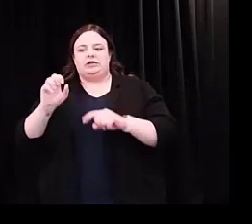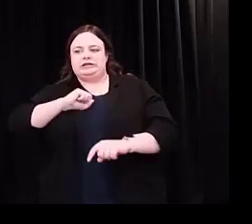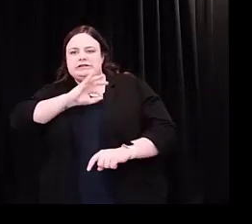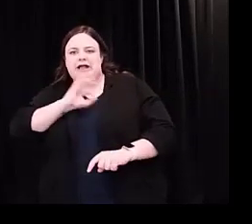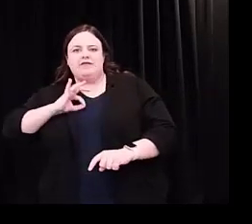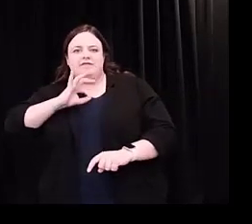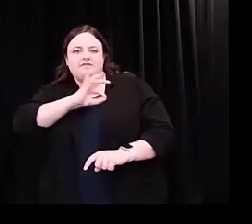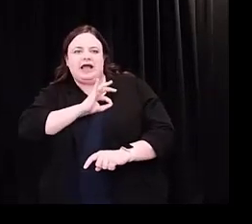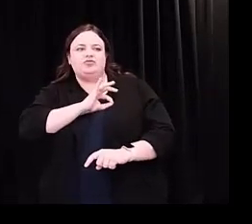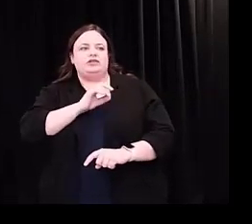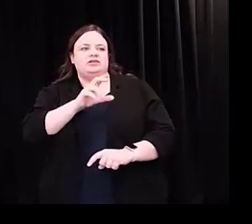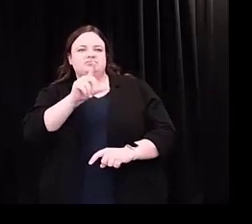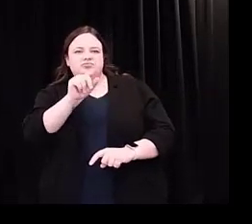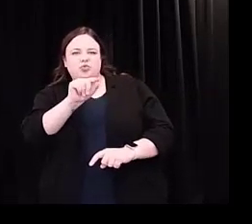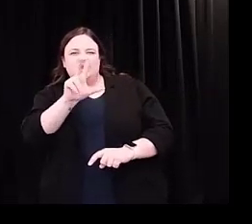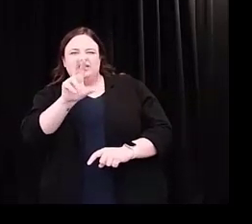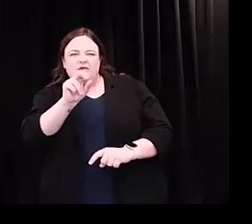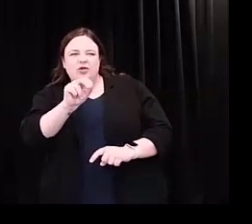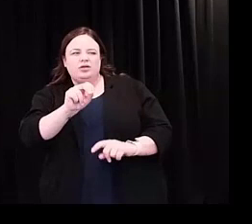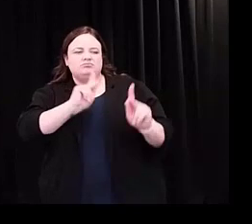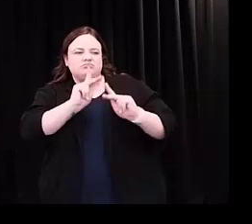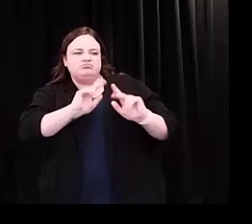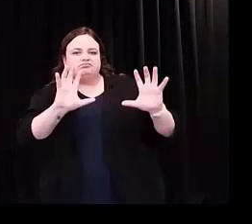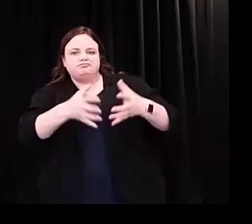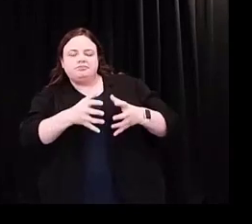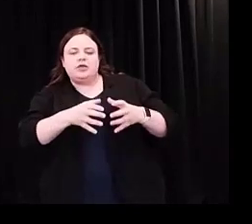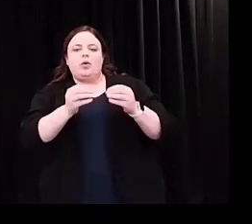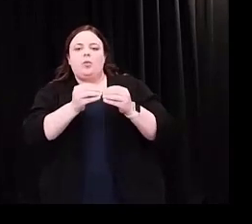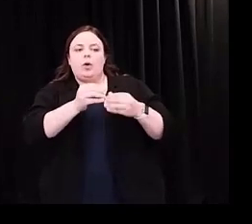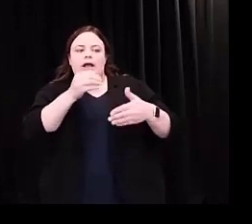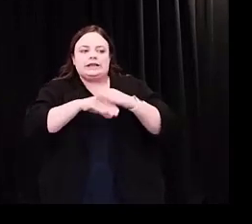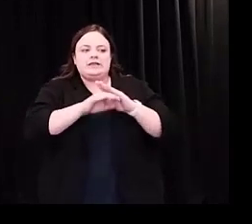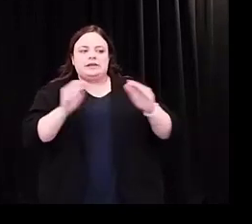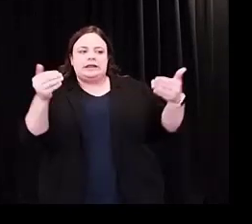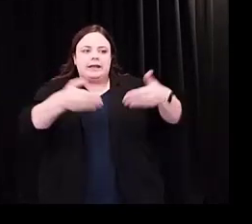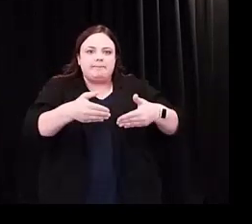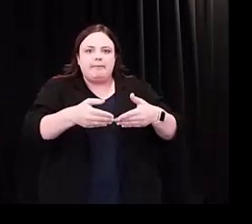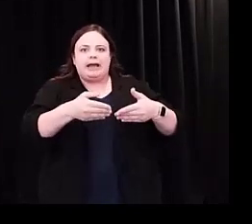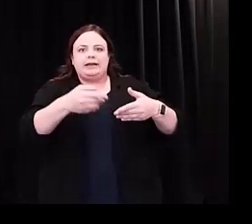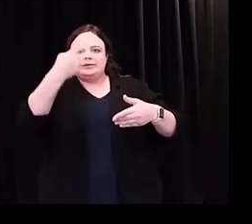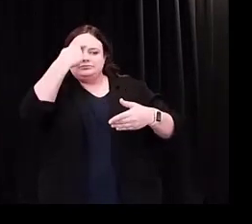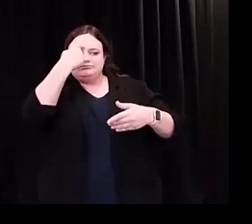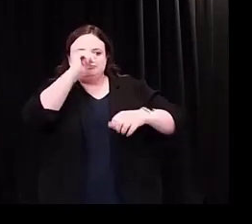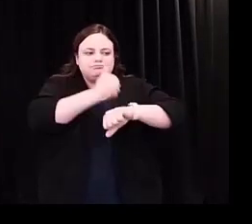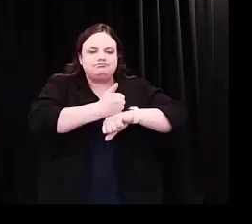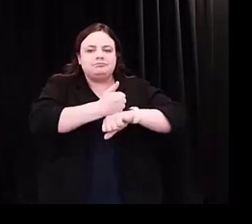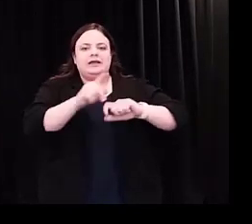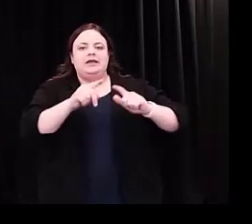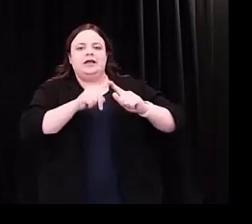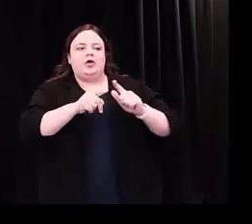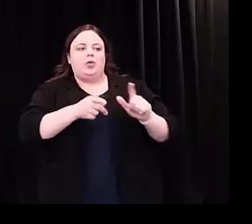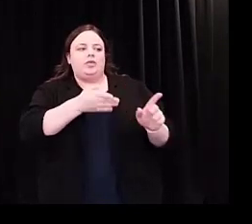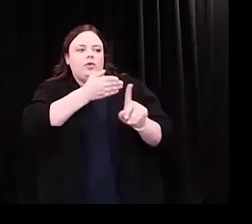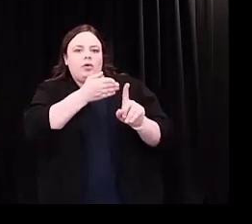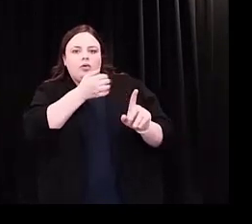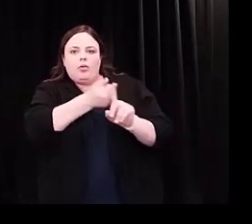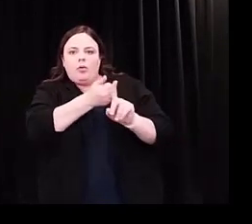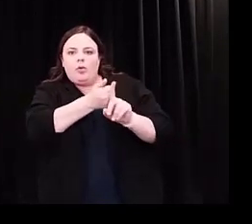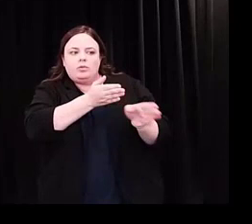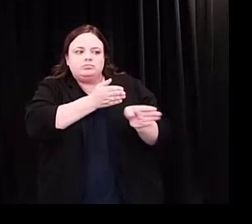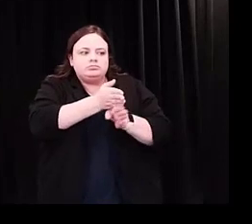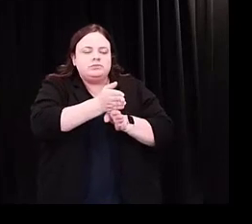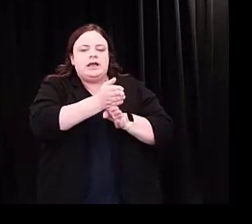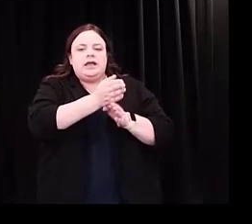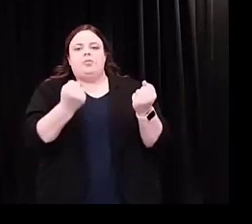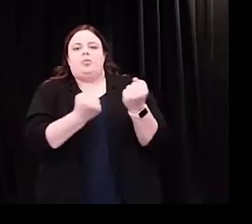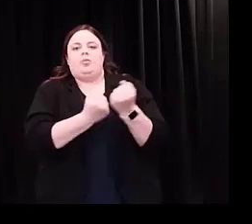our campus who are accessibility minded and like to go into their own areas of influence and promote